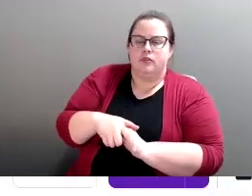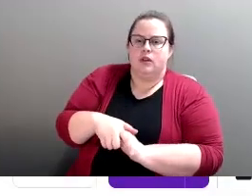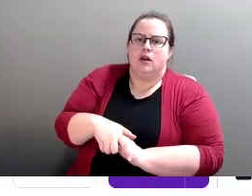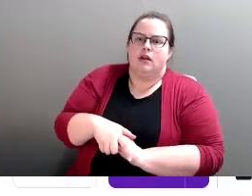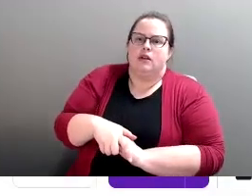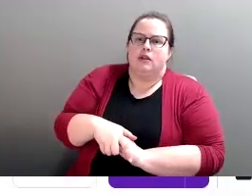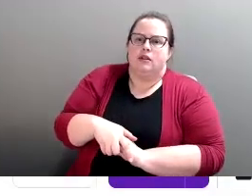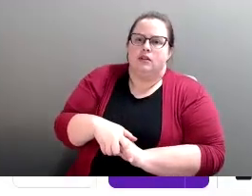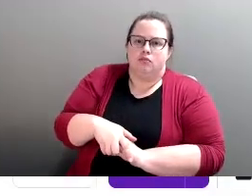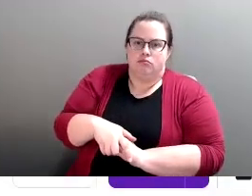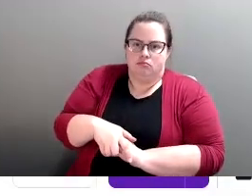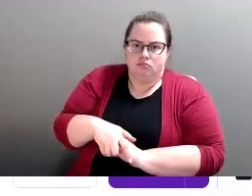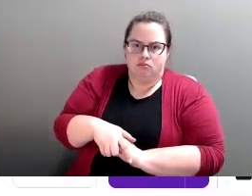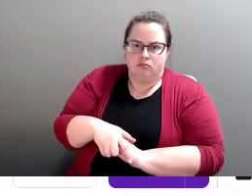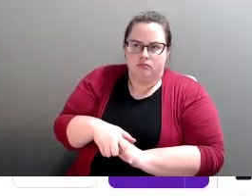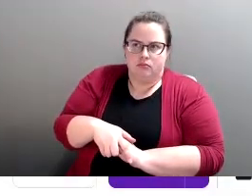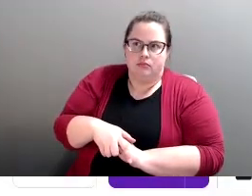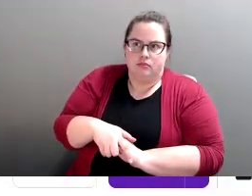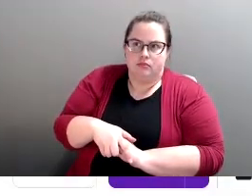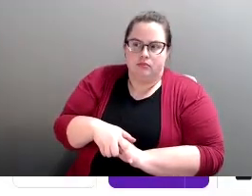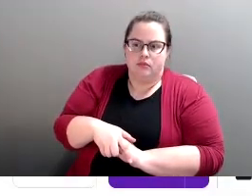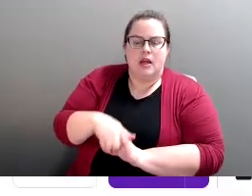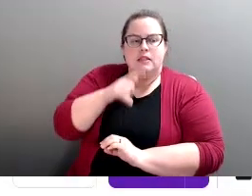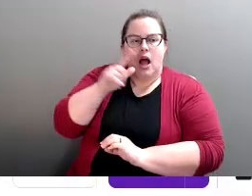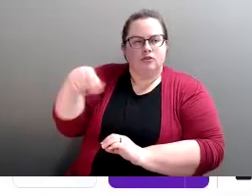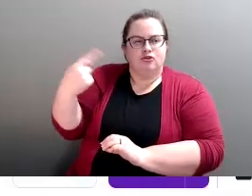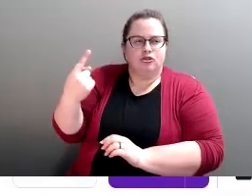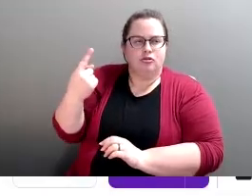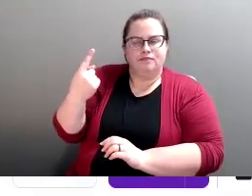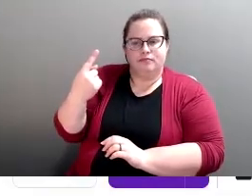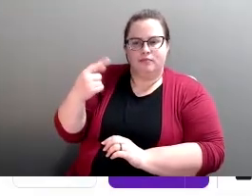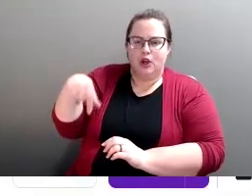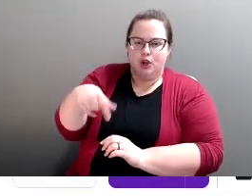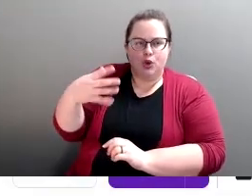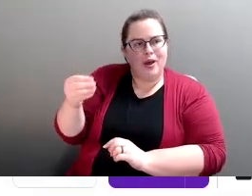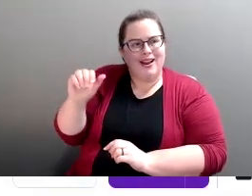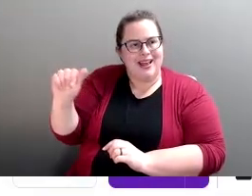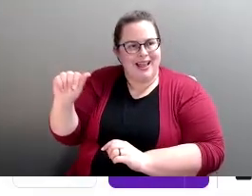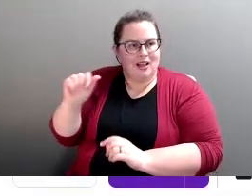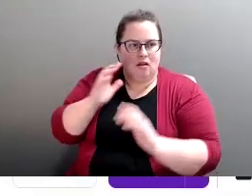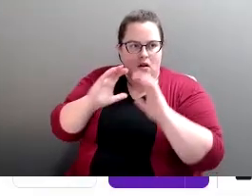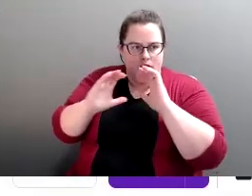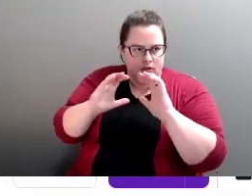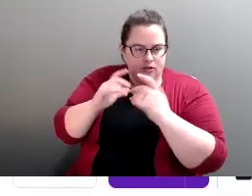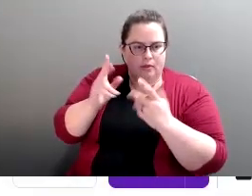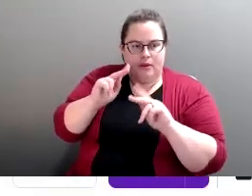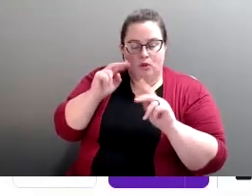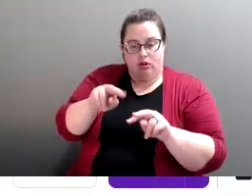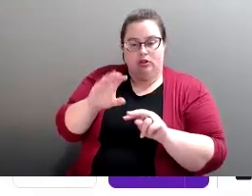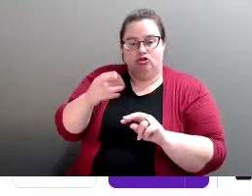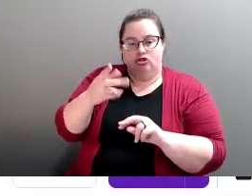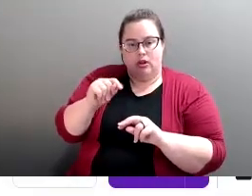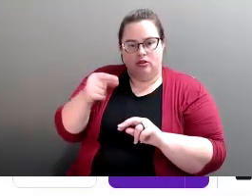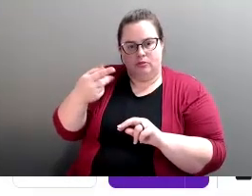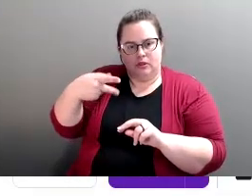there's it doesn't have to just be about this Q&A, conversations that we have, like a lot of people look at ChatGPT as, okay,